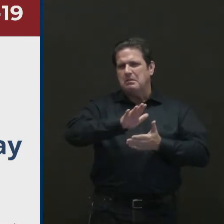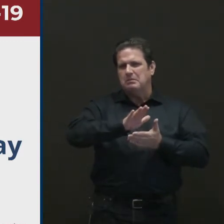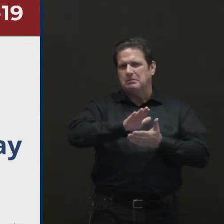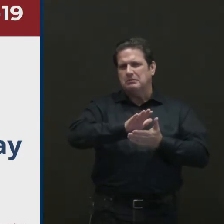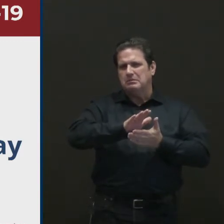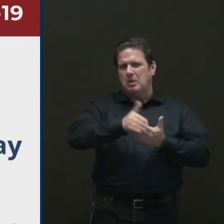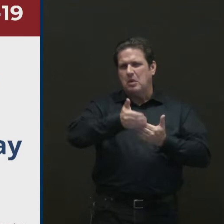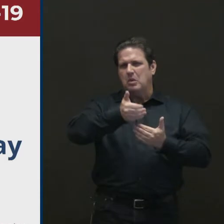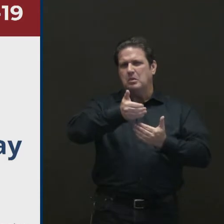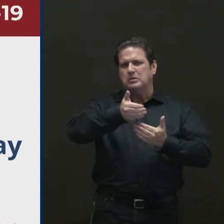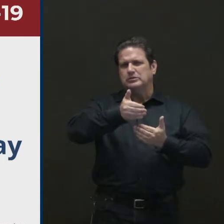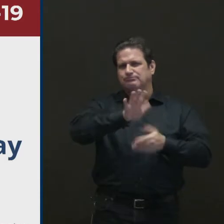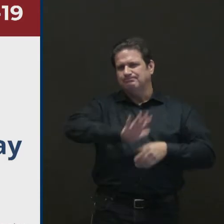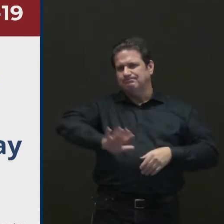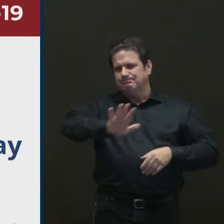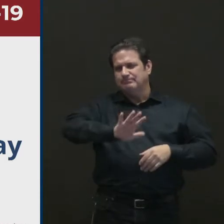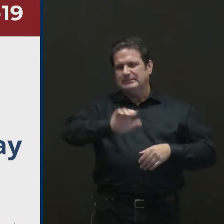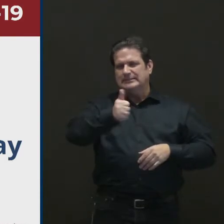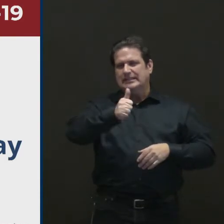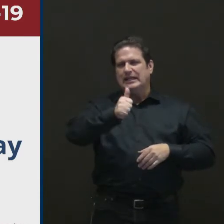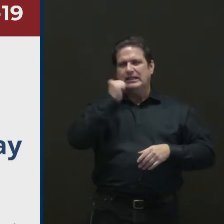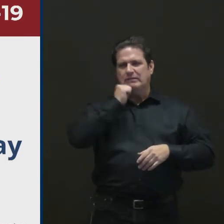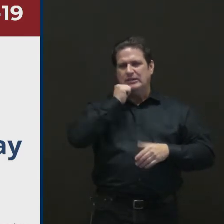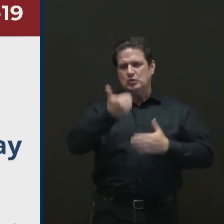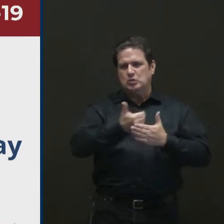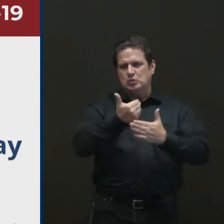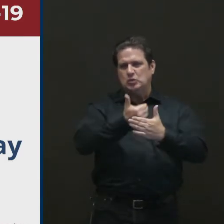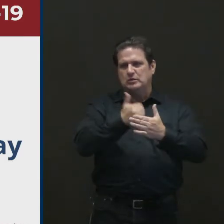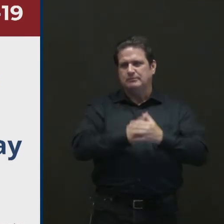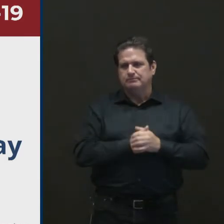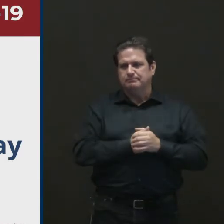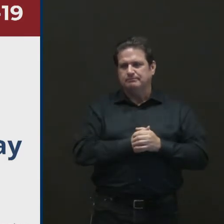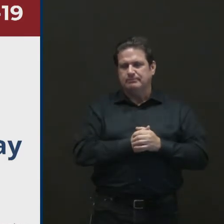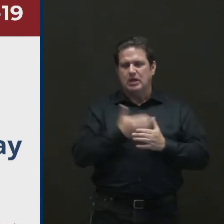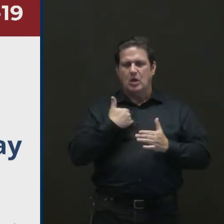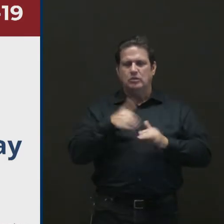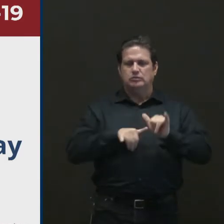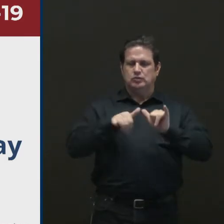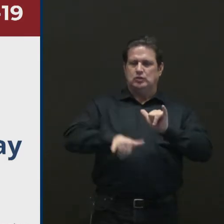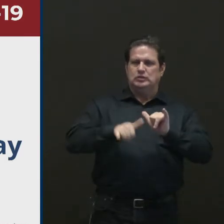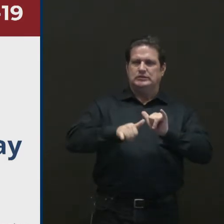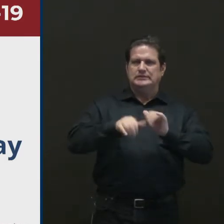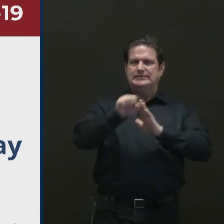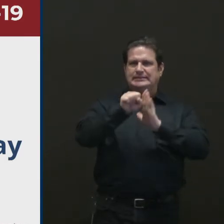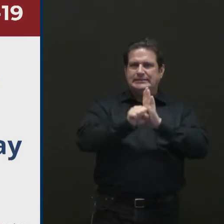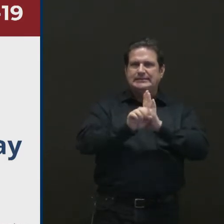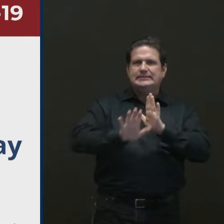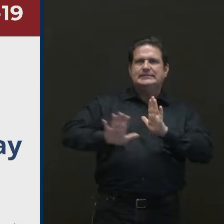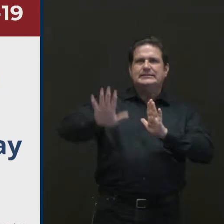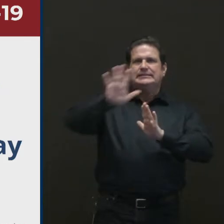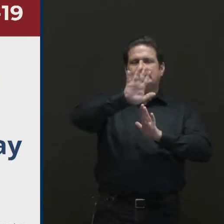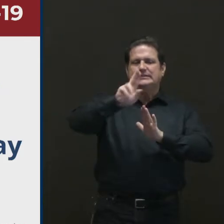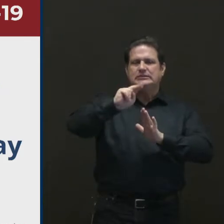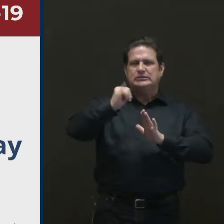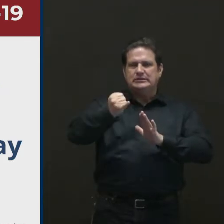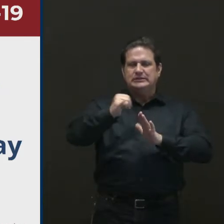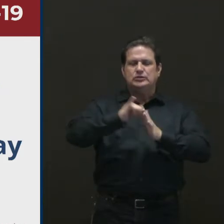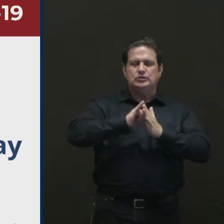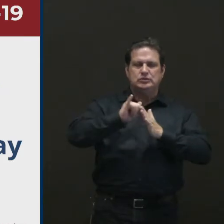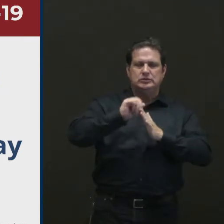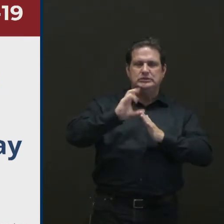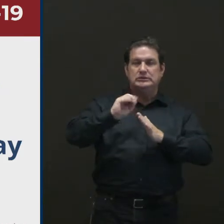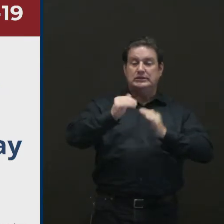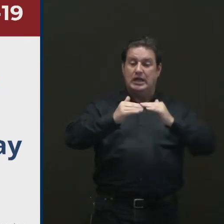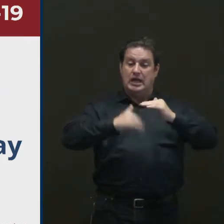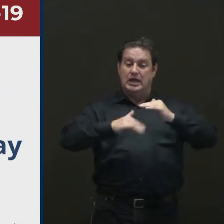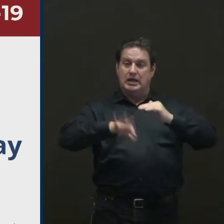day above the quarantine gating criteria for our surrounding states. We want to be below 90 and